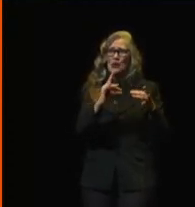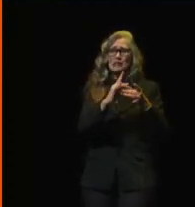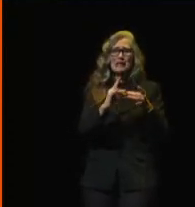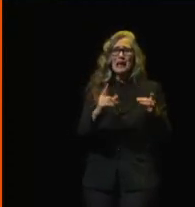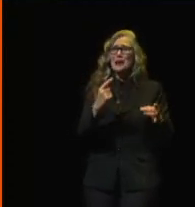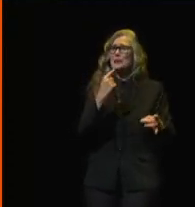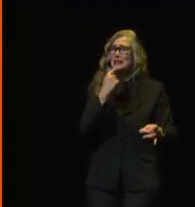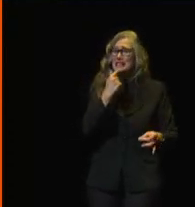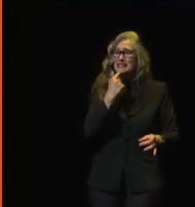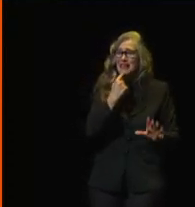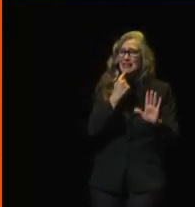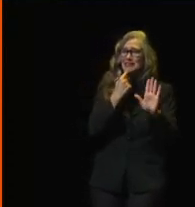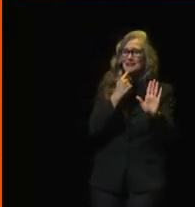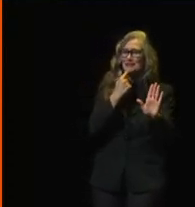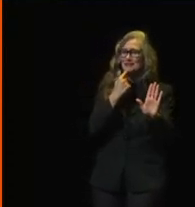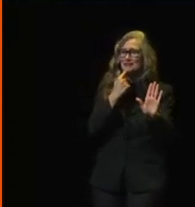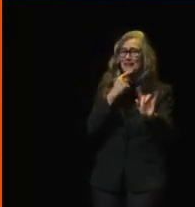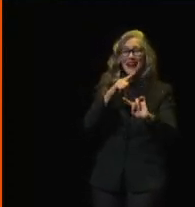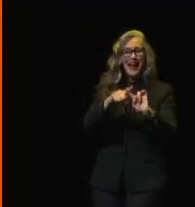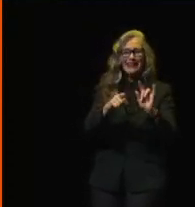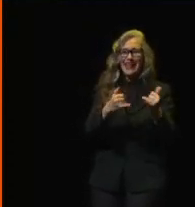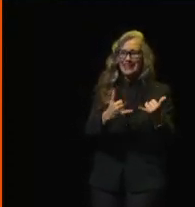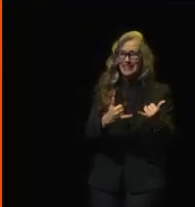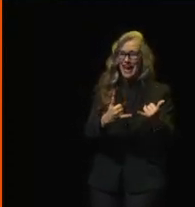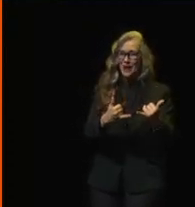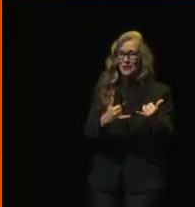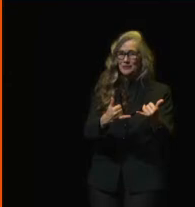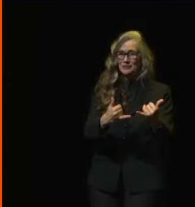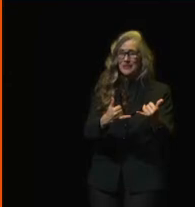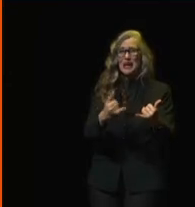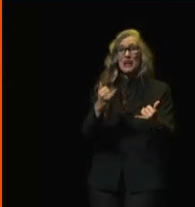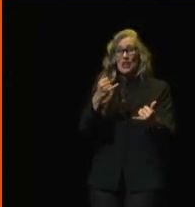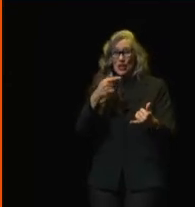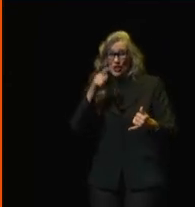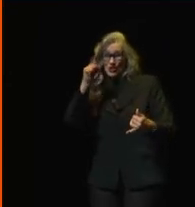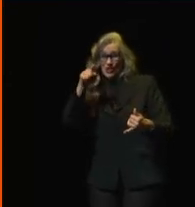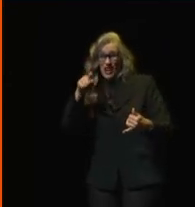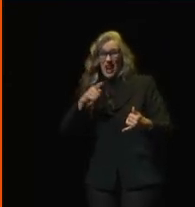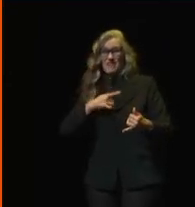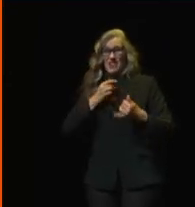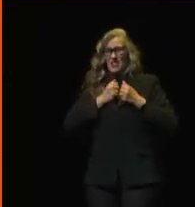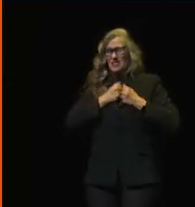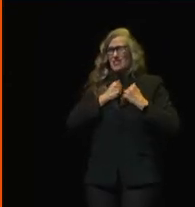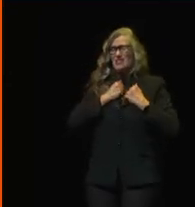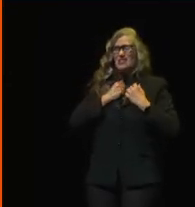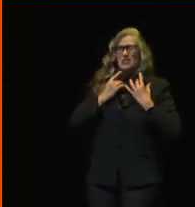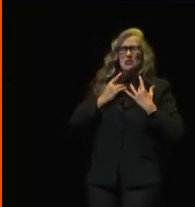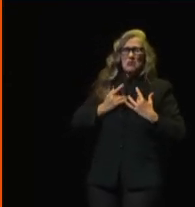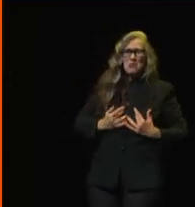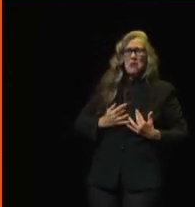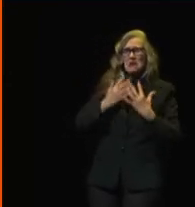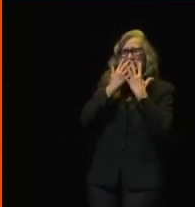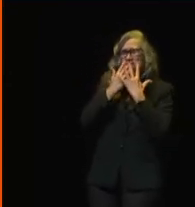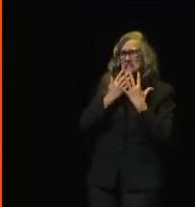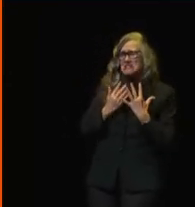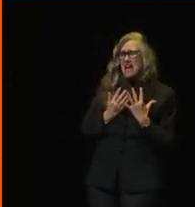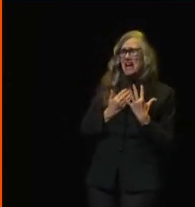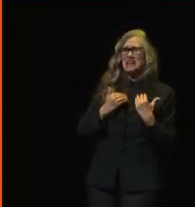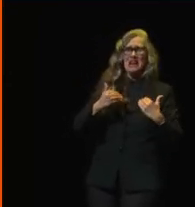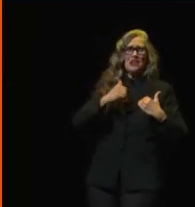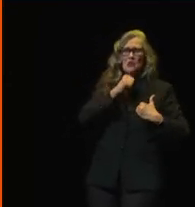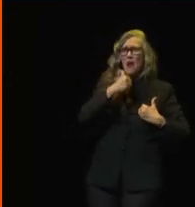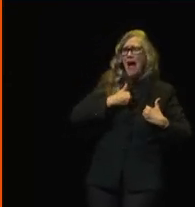to being sad about everything I don't have is to be grateful for all that I do. Carl and Willow, he loved you